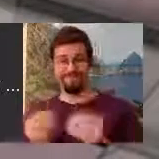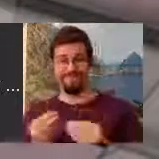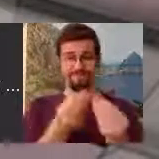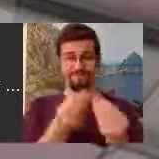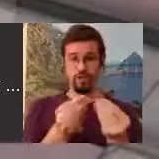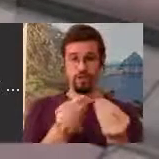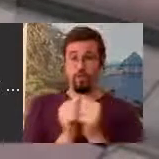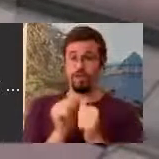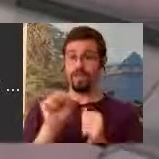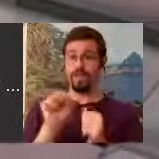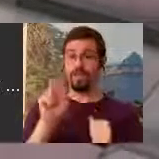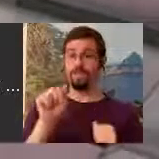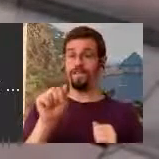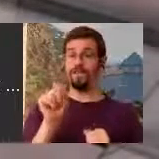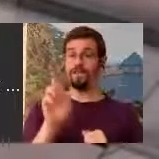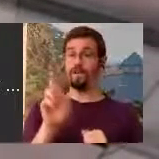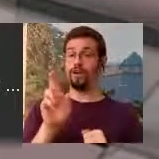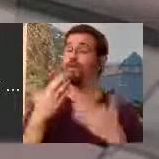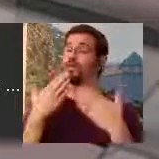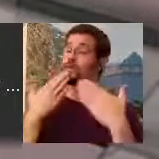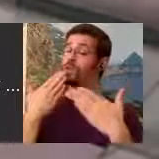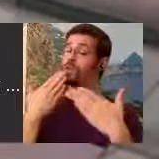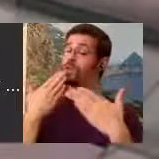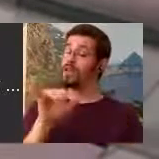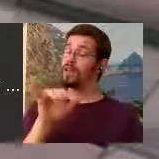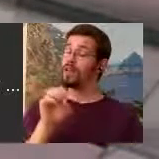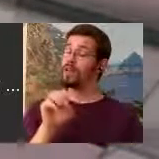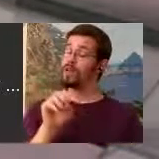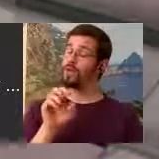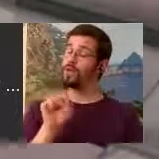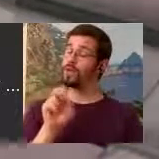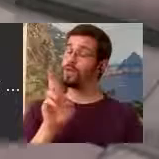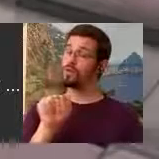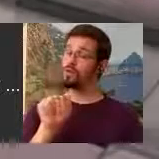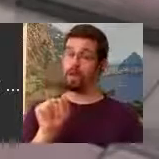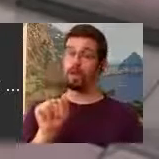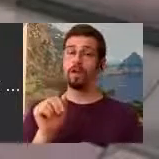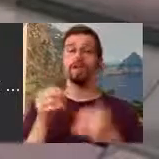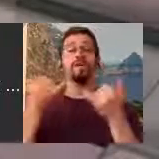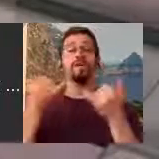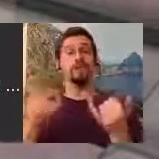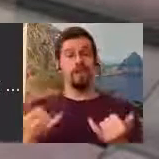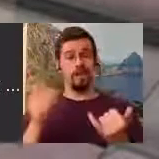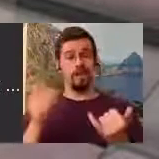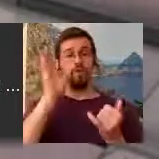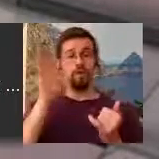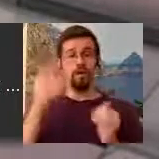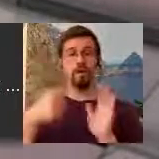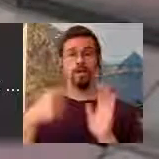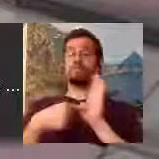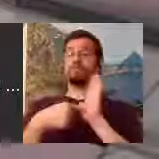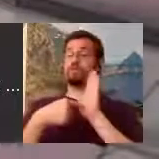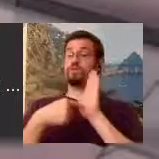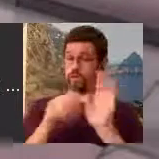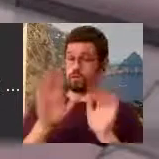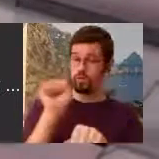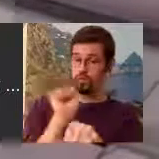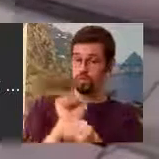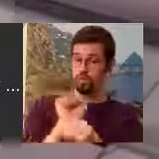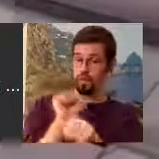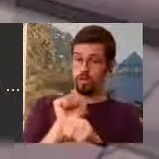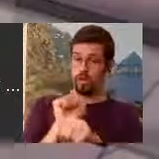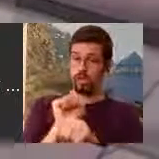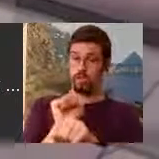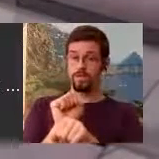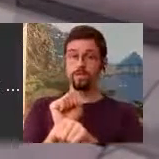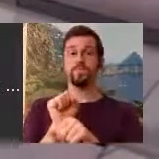very much, Yosra, for everything you have done. And now we're going to attempt to present your work. And please forgive for any